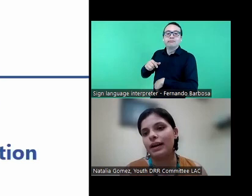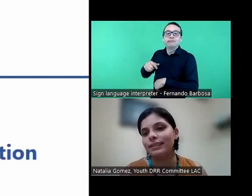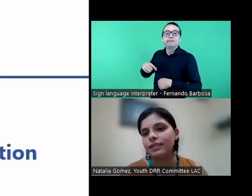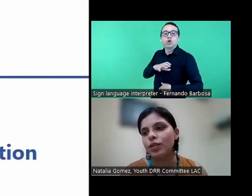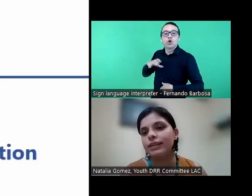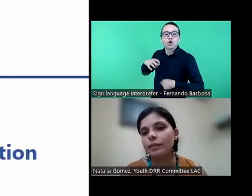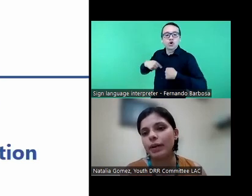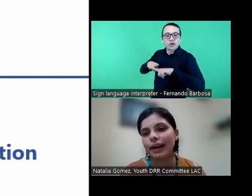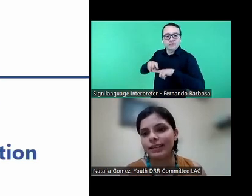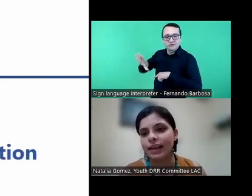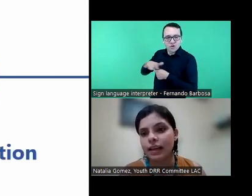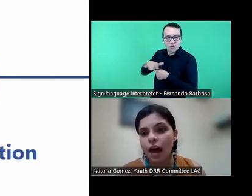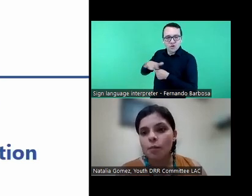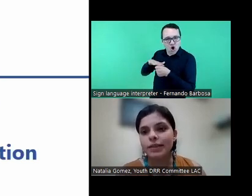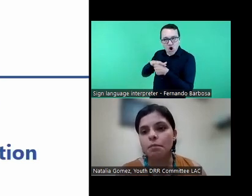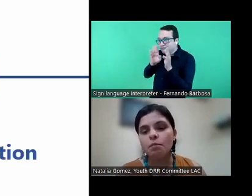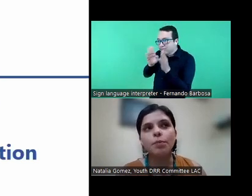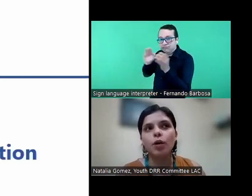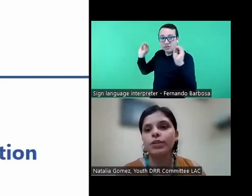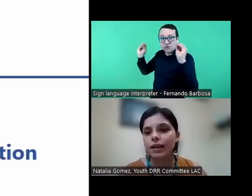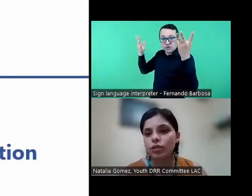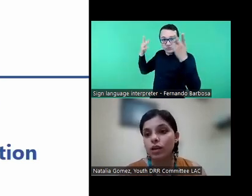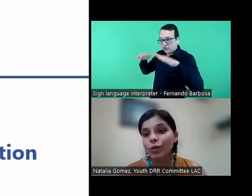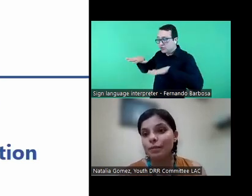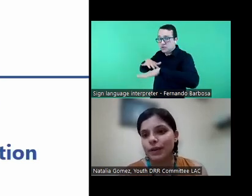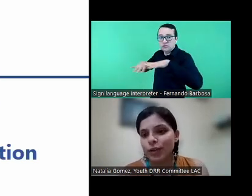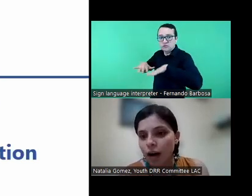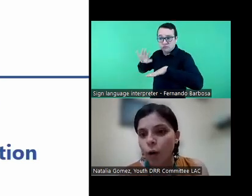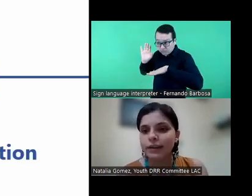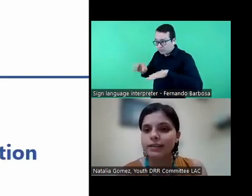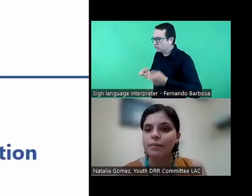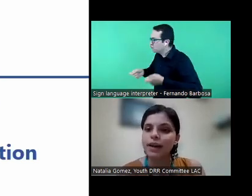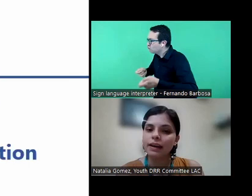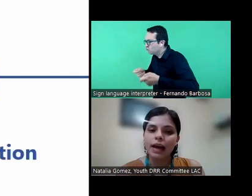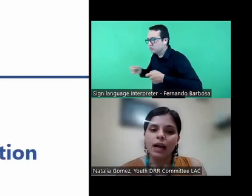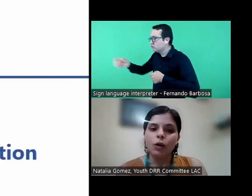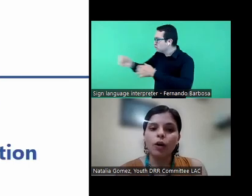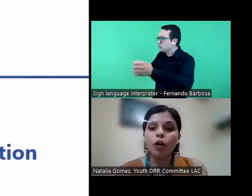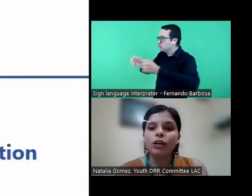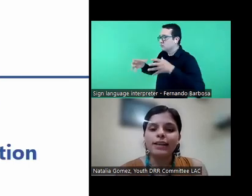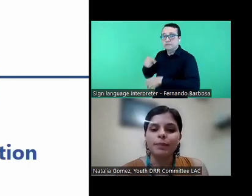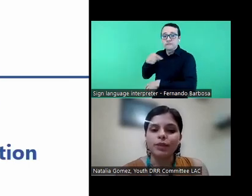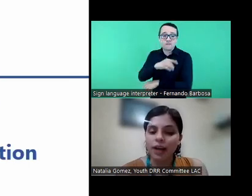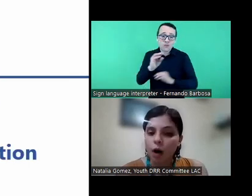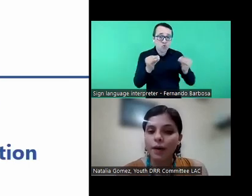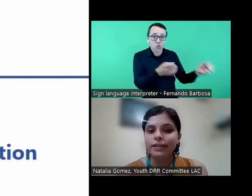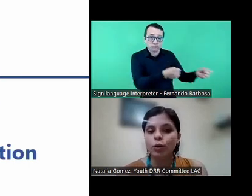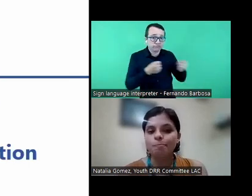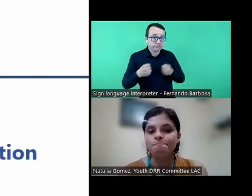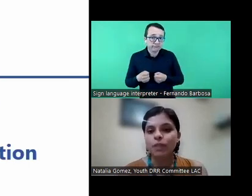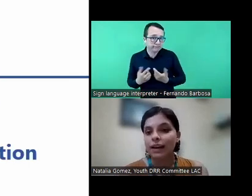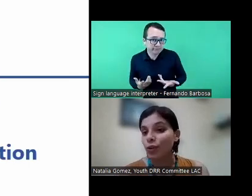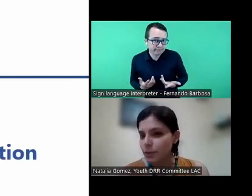these local communities, these local boards for emergency care, in very few cases, they engage